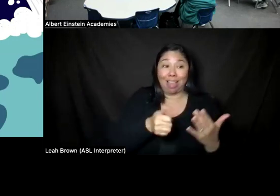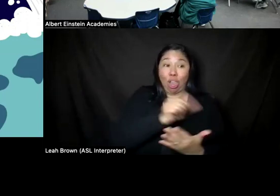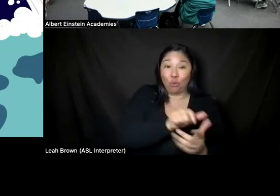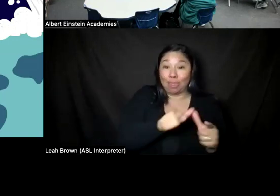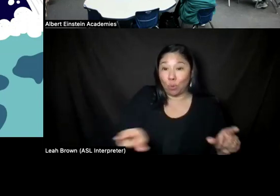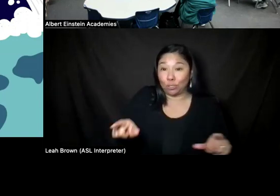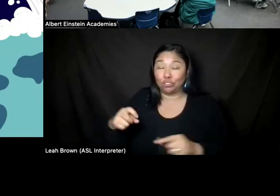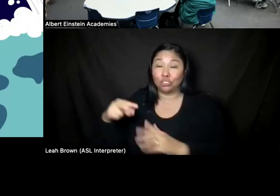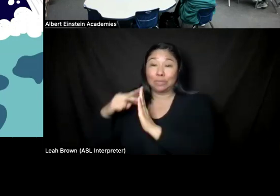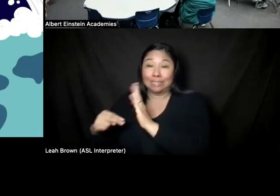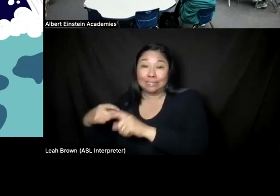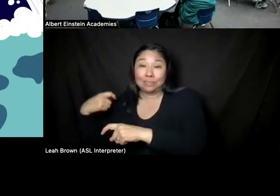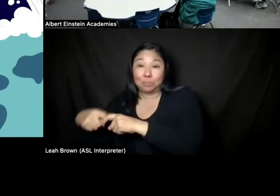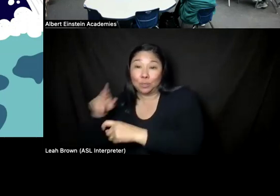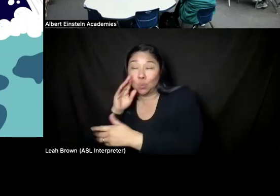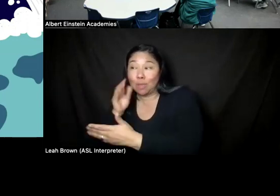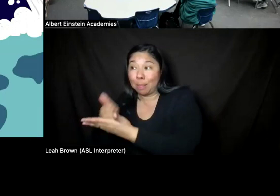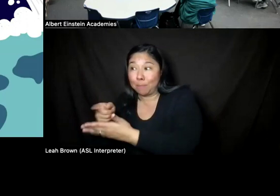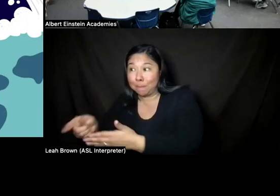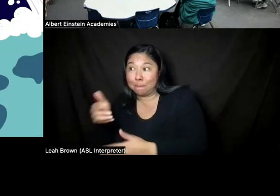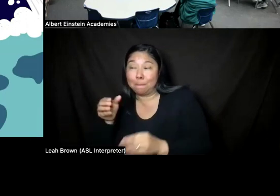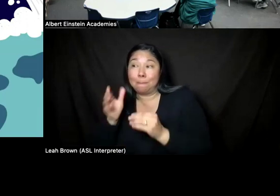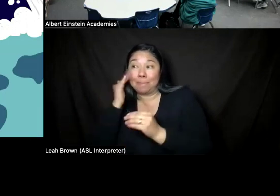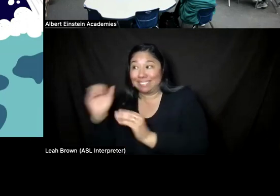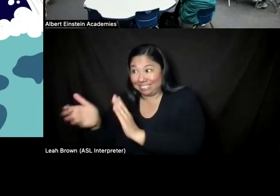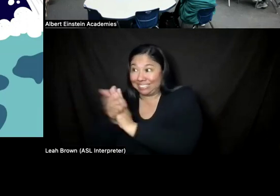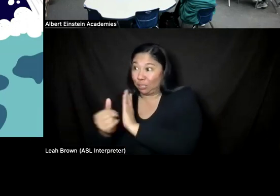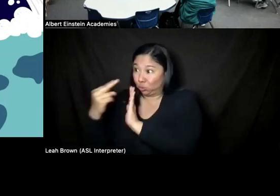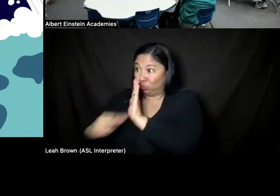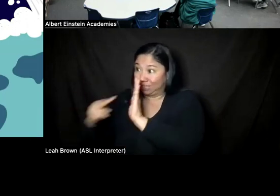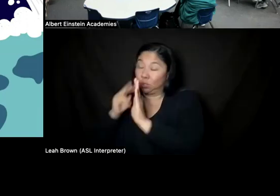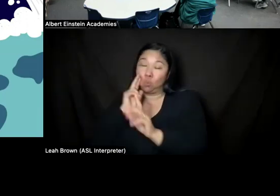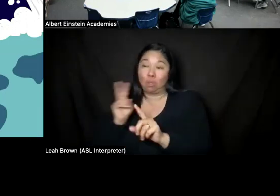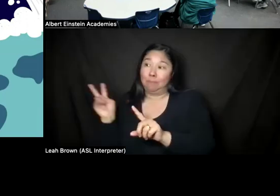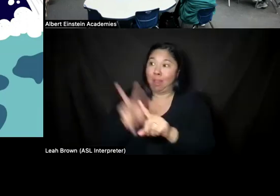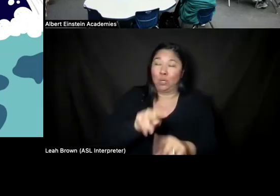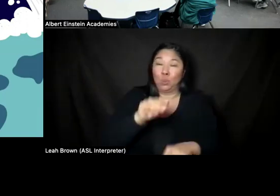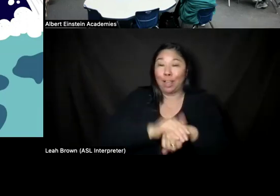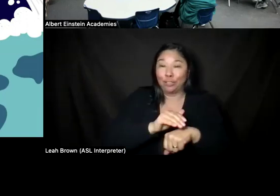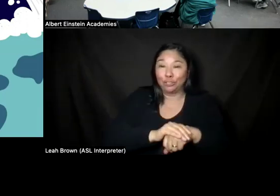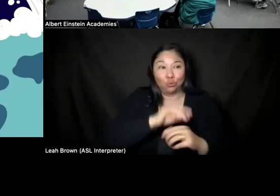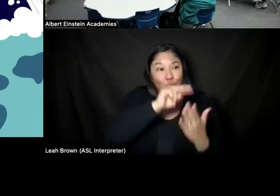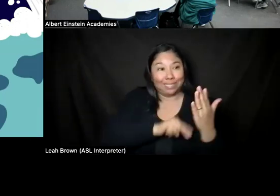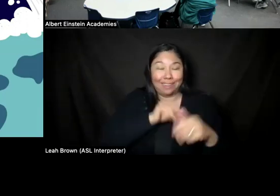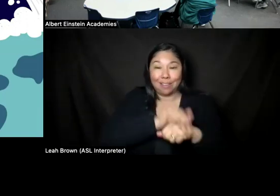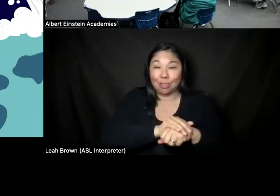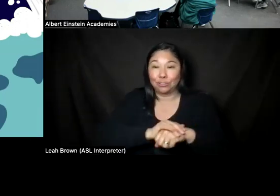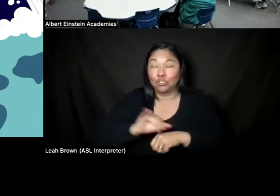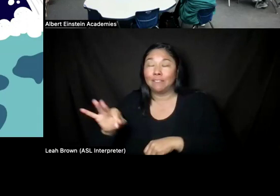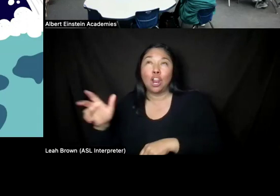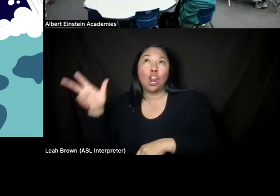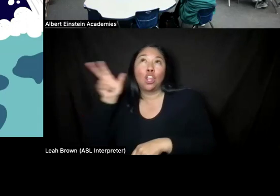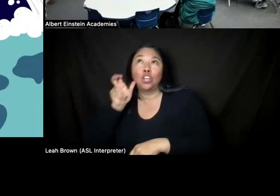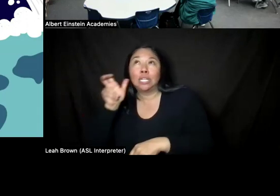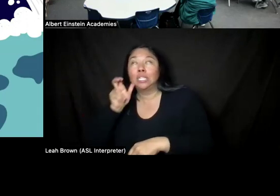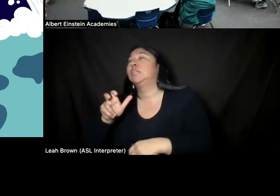more than anything else, because the skills will transfer to the English. If he's learning the Spanish sounds that go with the letters,